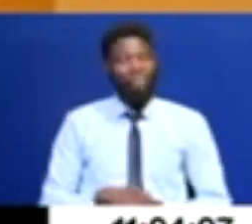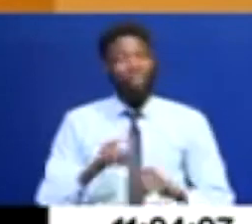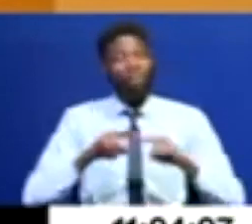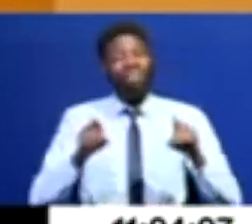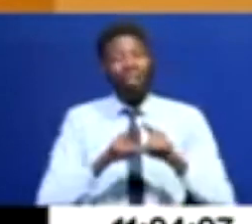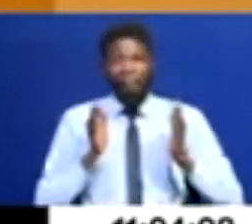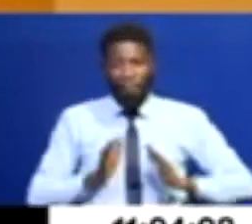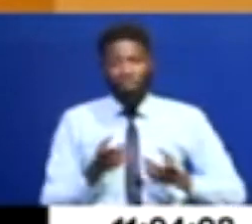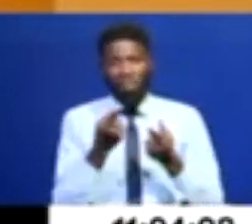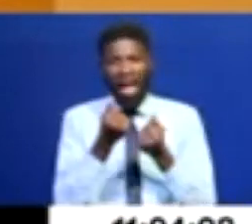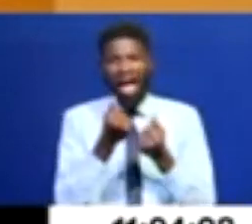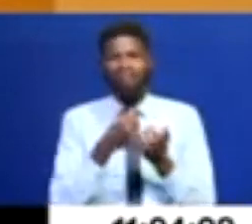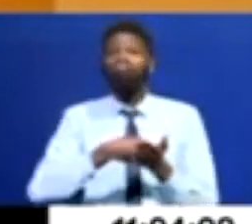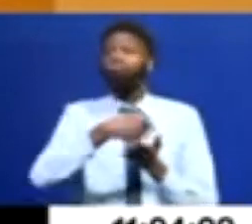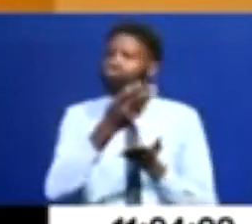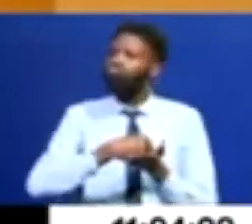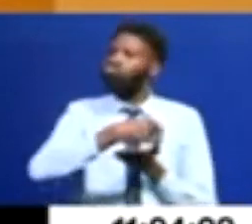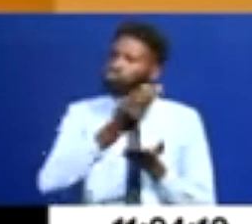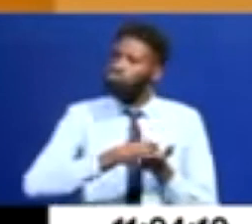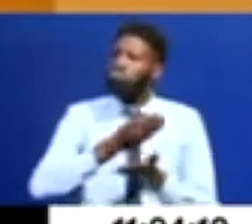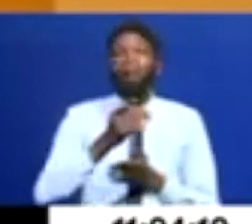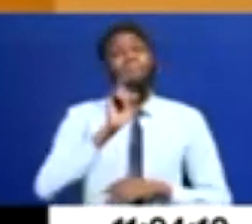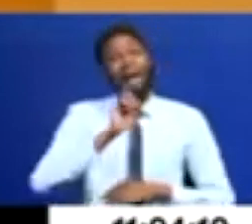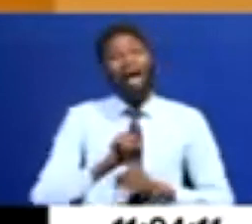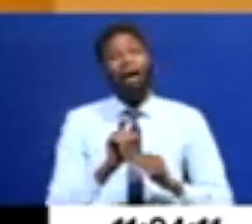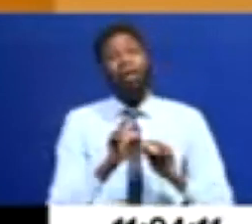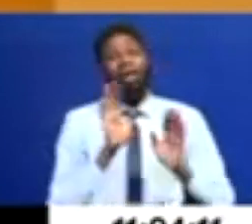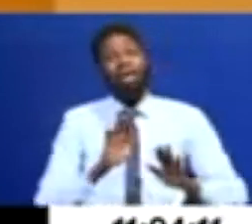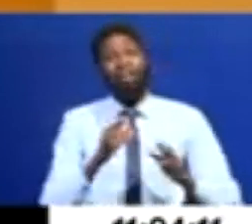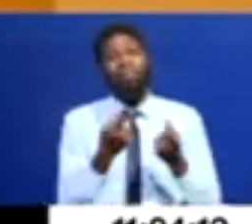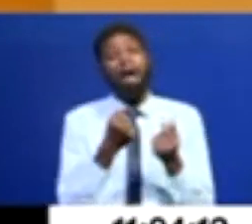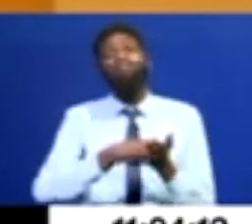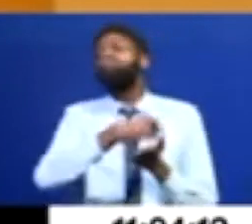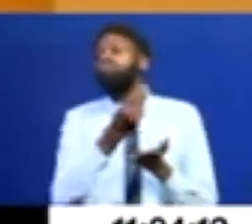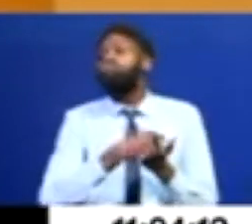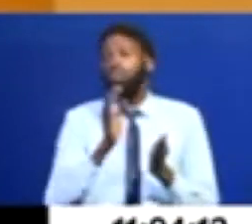spending needs to look at how he spends. So we need also to remember